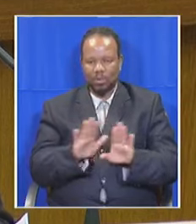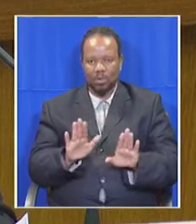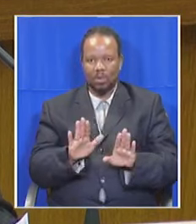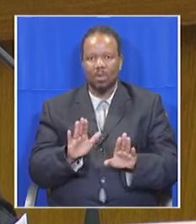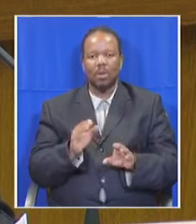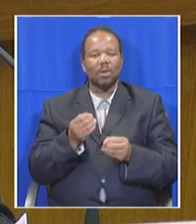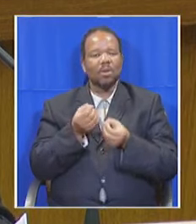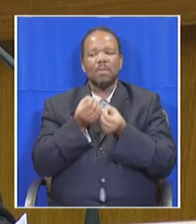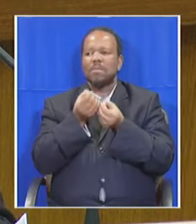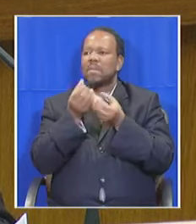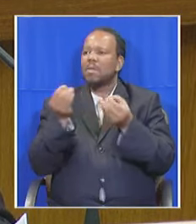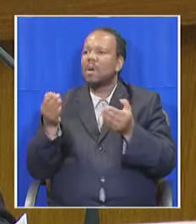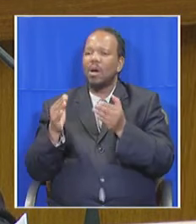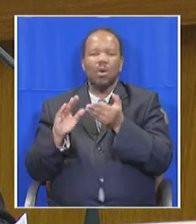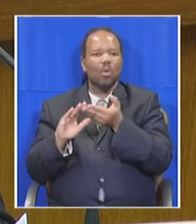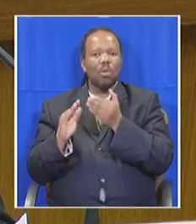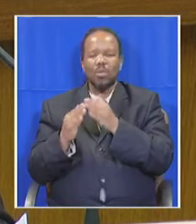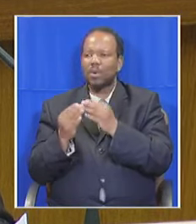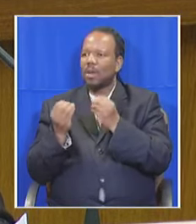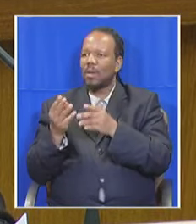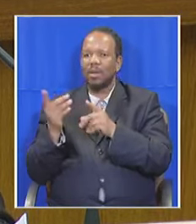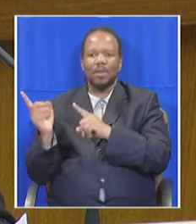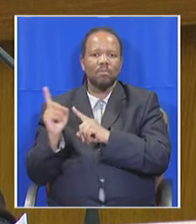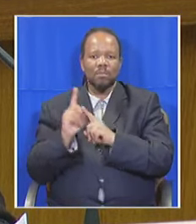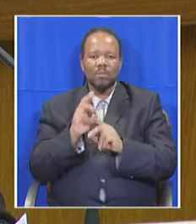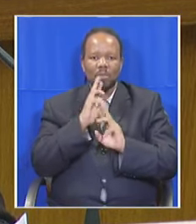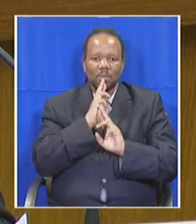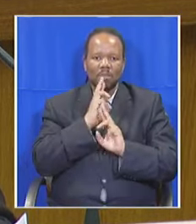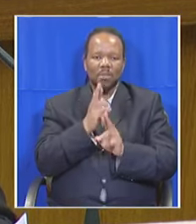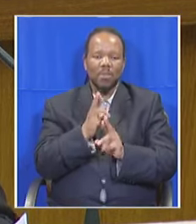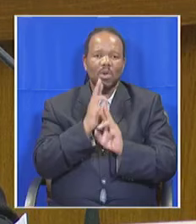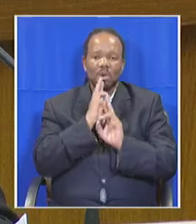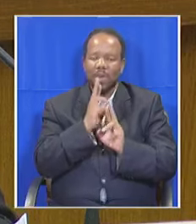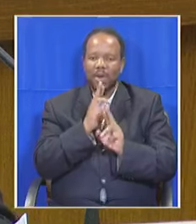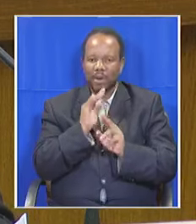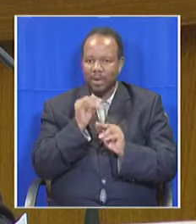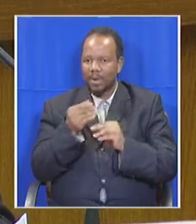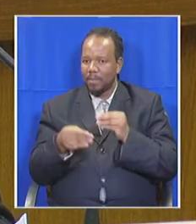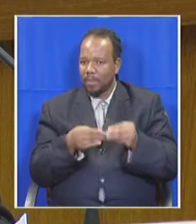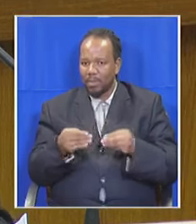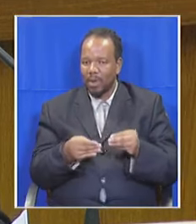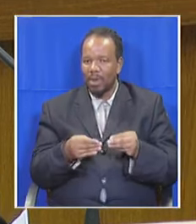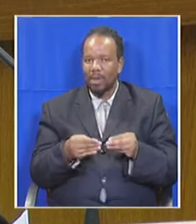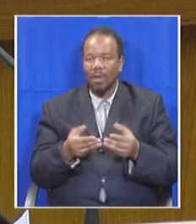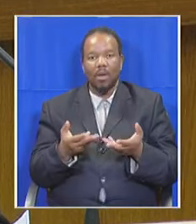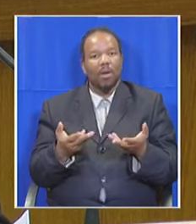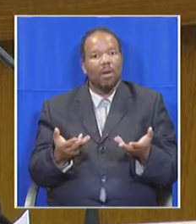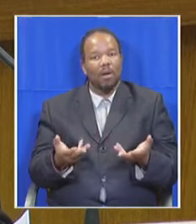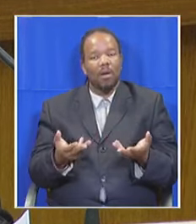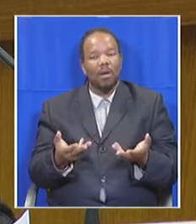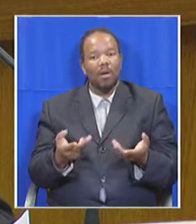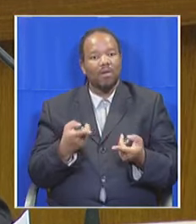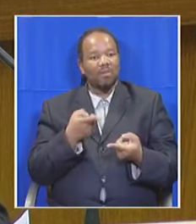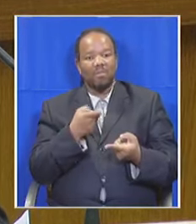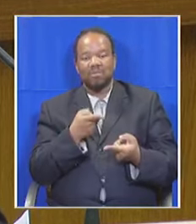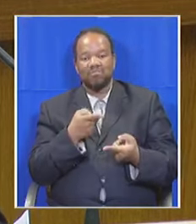of society who are prepared to come forward as whistleblowers can be ascribed to this lack of